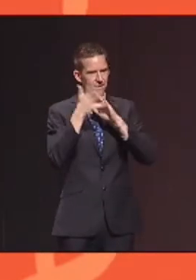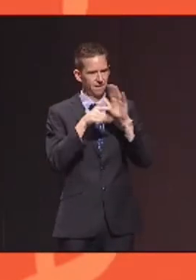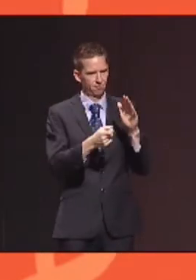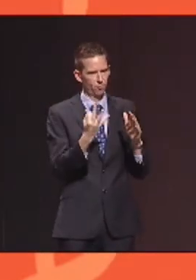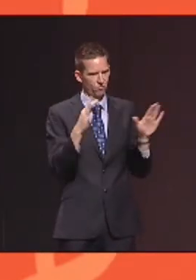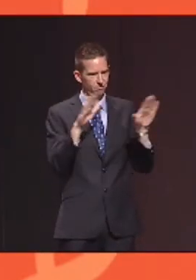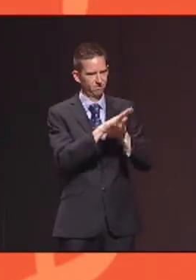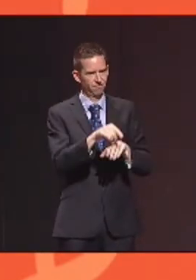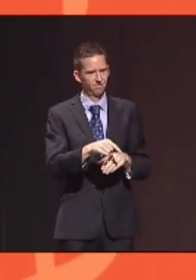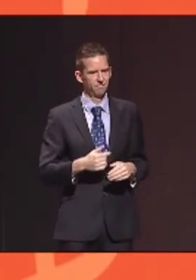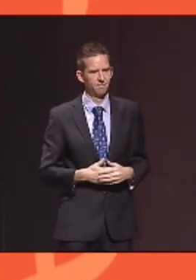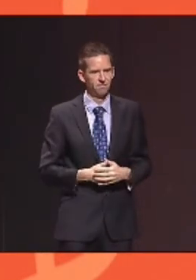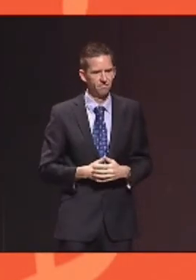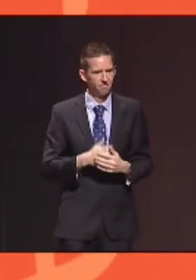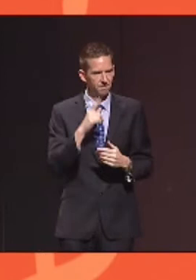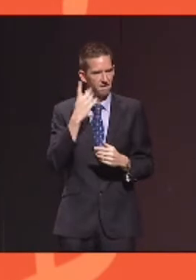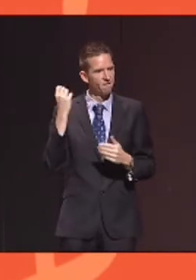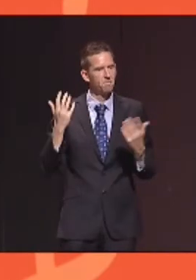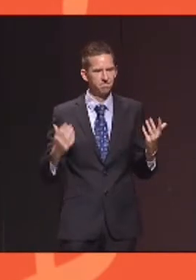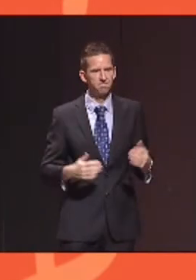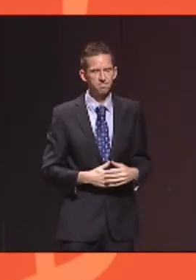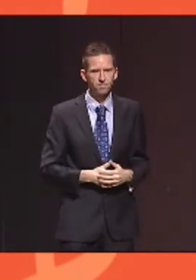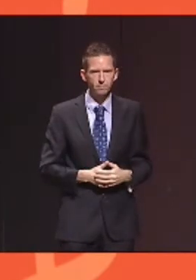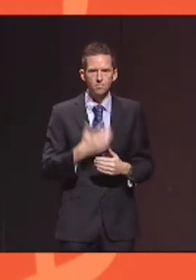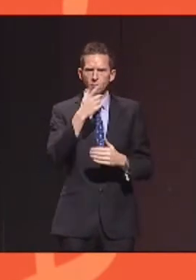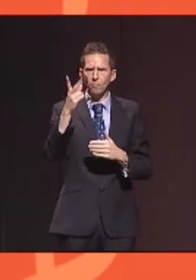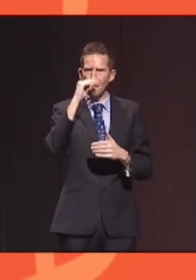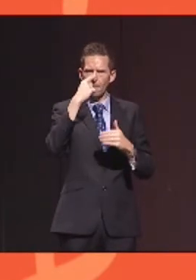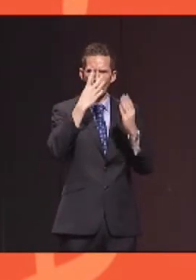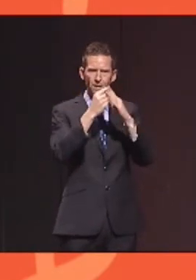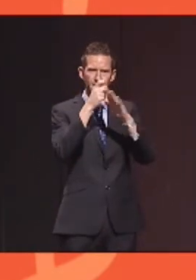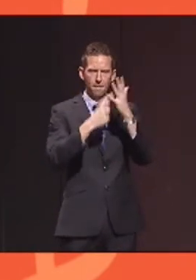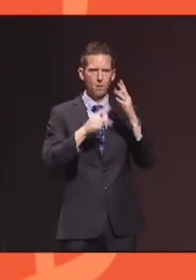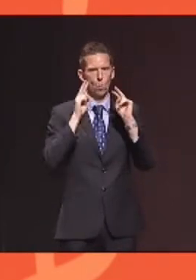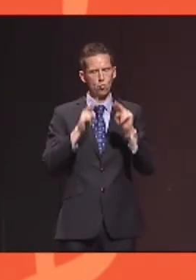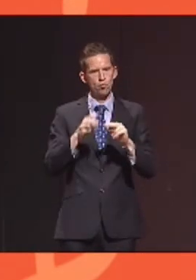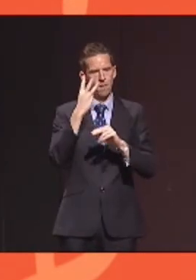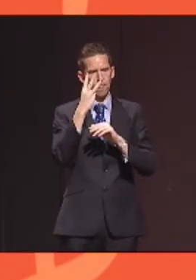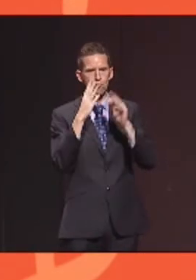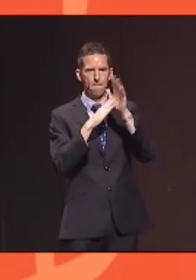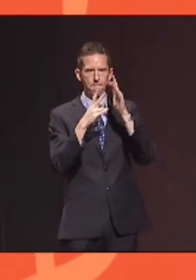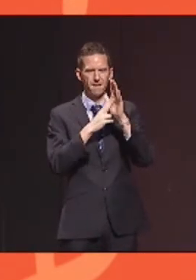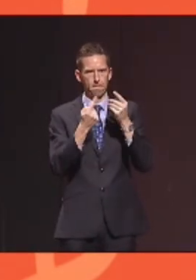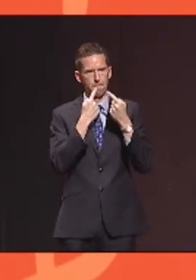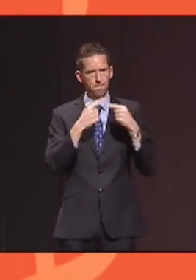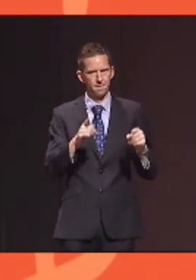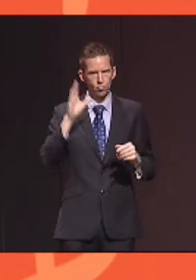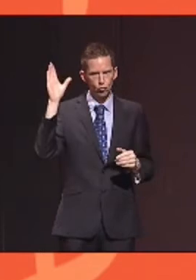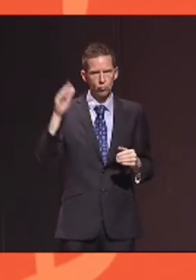with the voice of young people with disabilities. And I would like to invite you to just watch the 3-minute